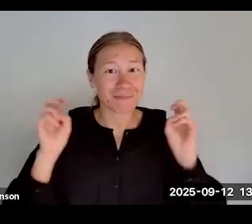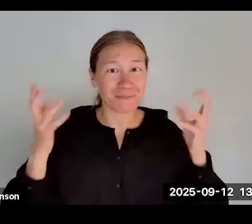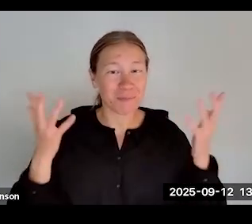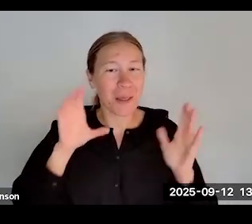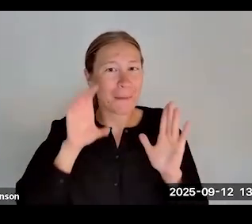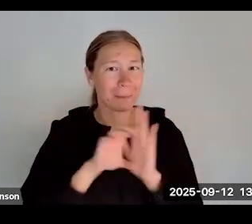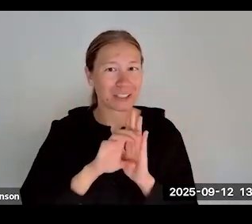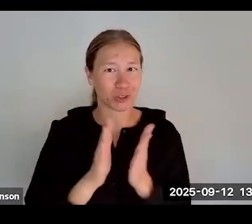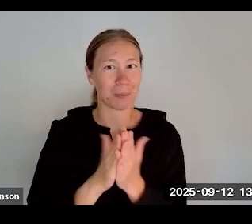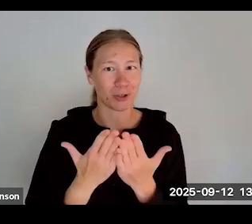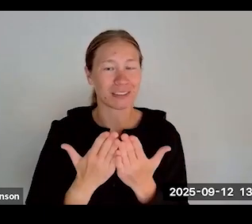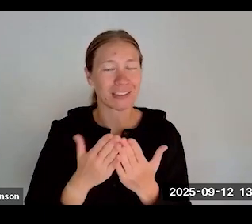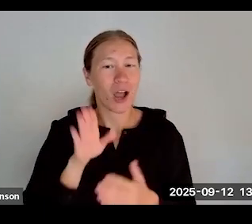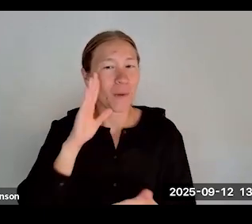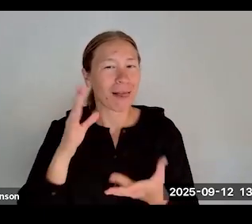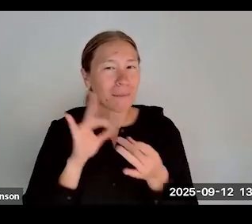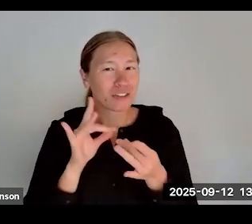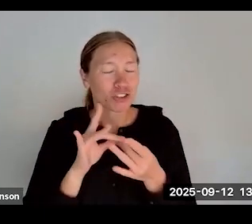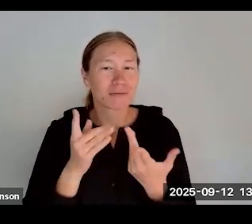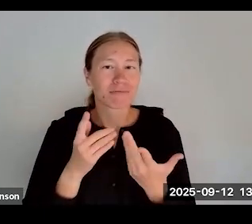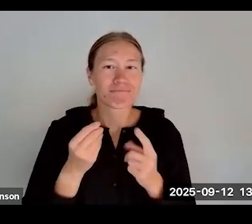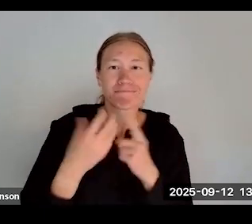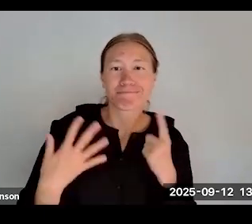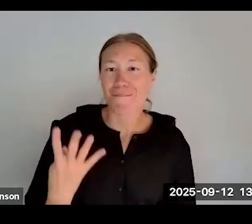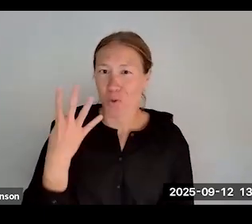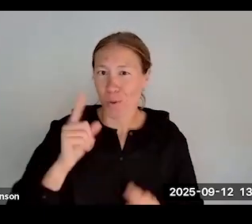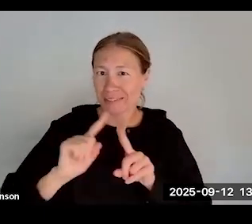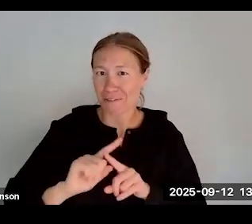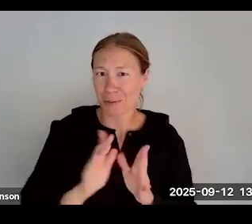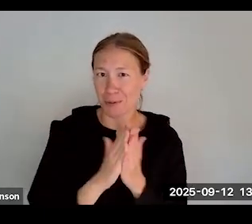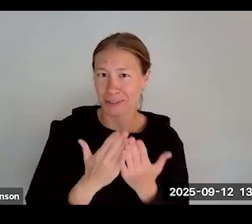books, and I'll be highlighting 4 books in this category.